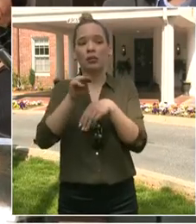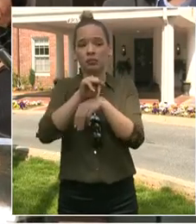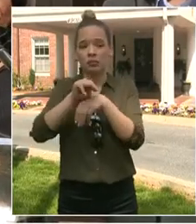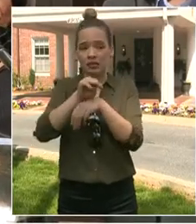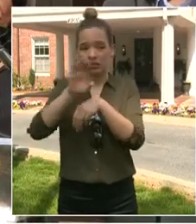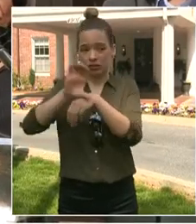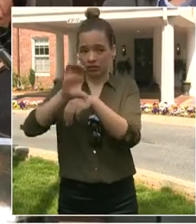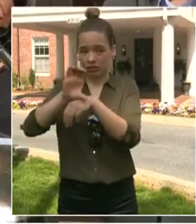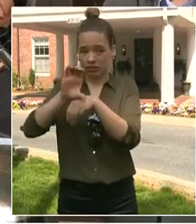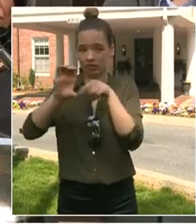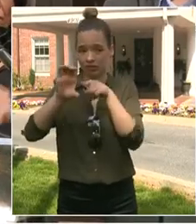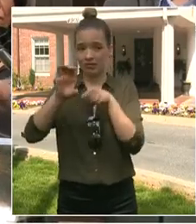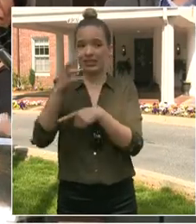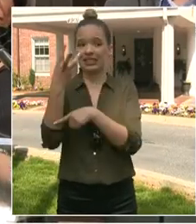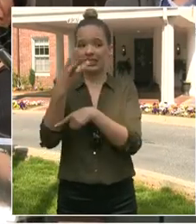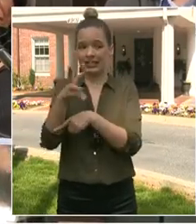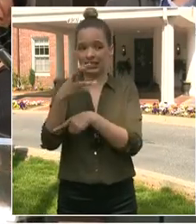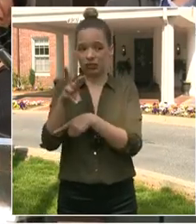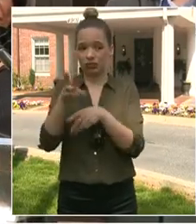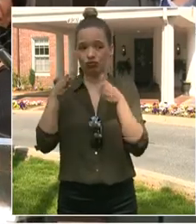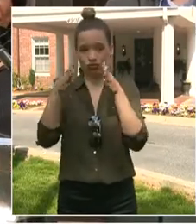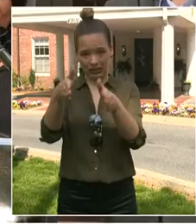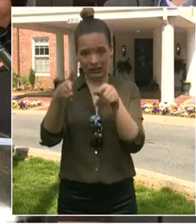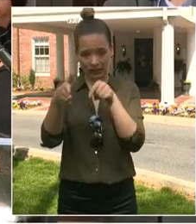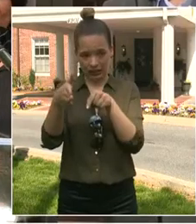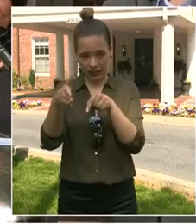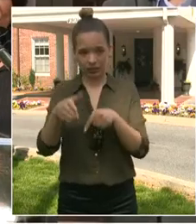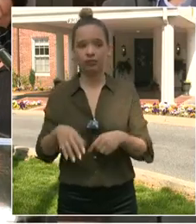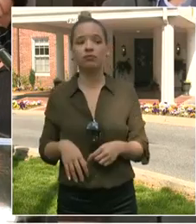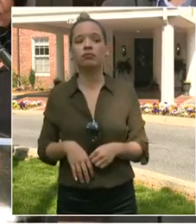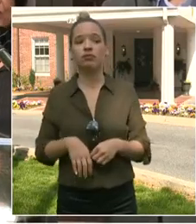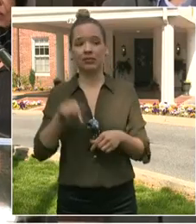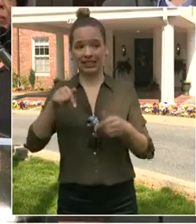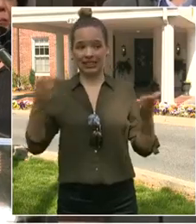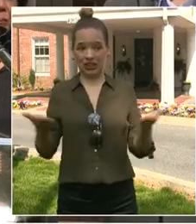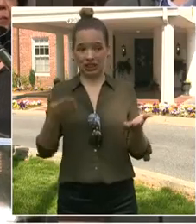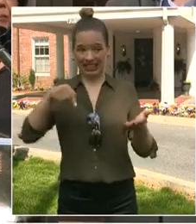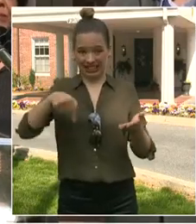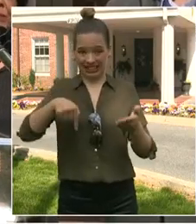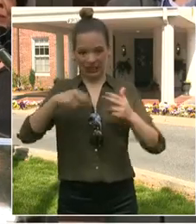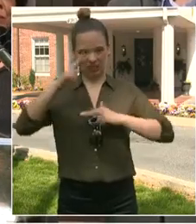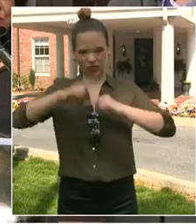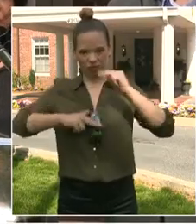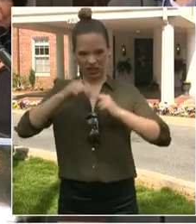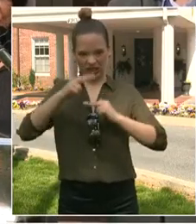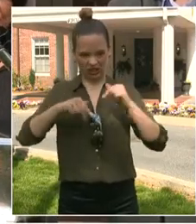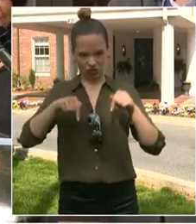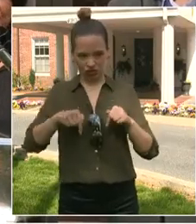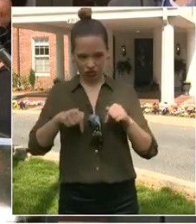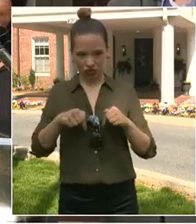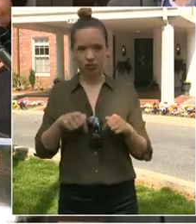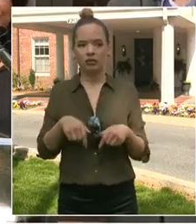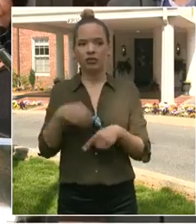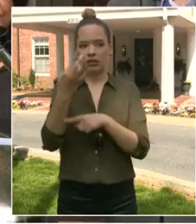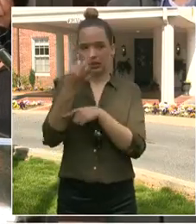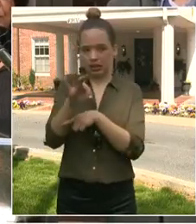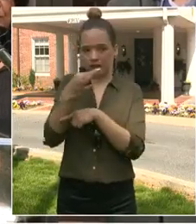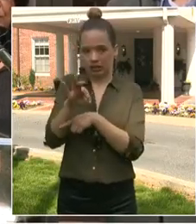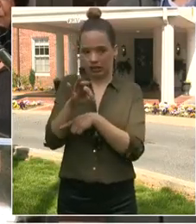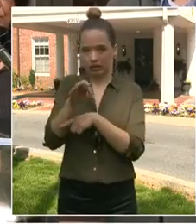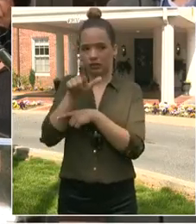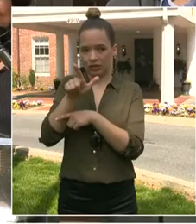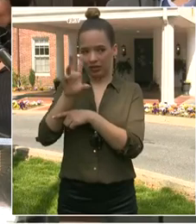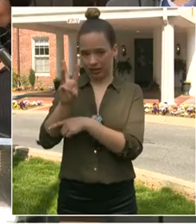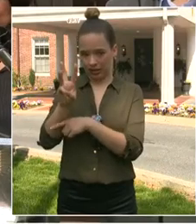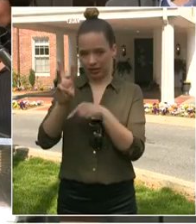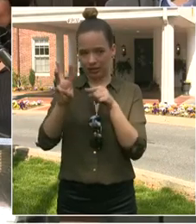of locations in the city, but we've been on this site since 1926. Our mission is to continually grow as a